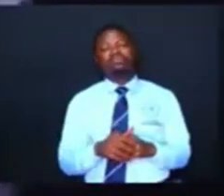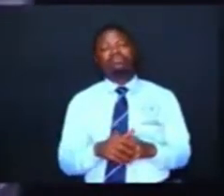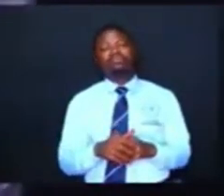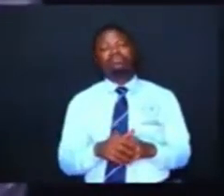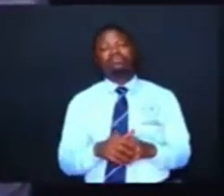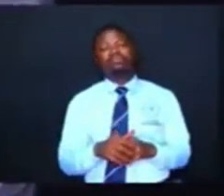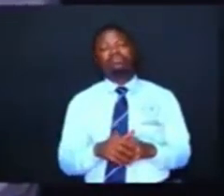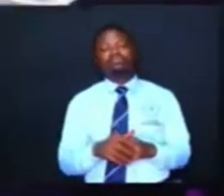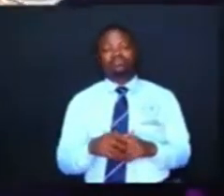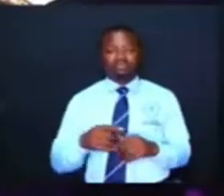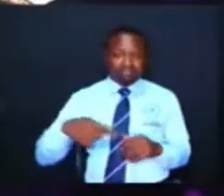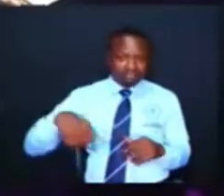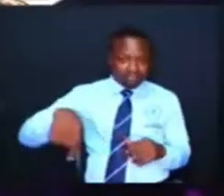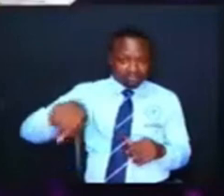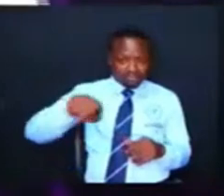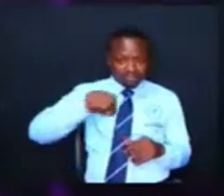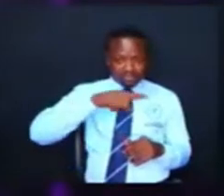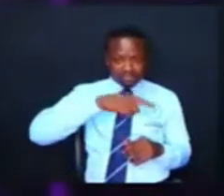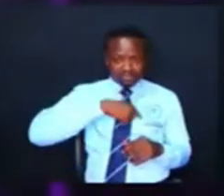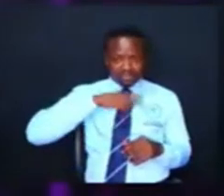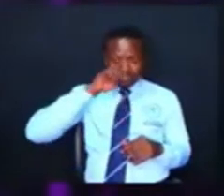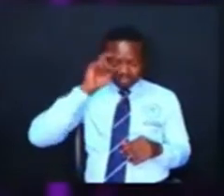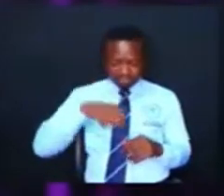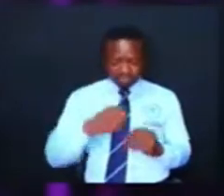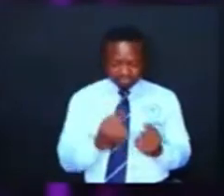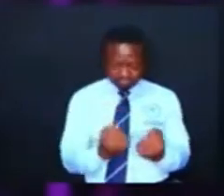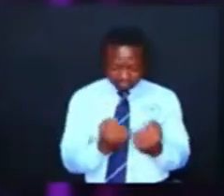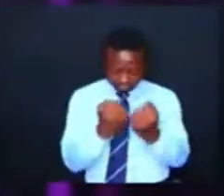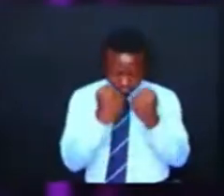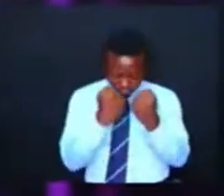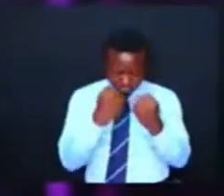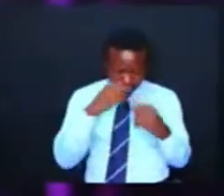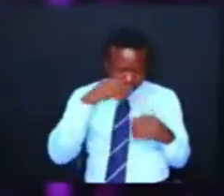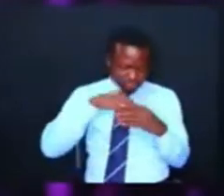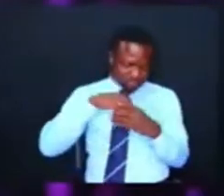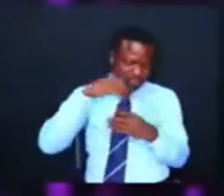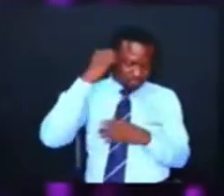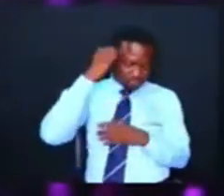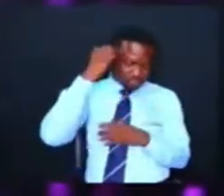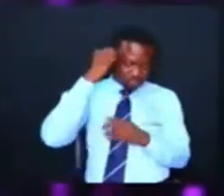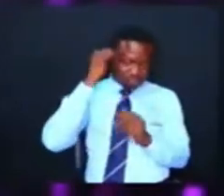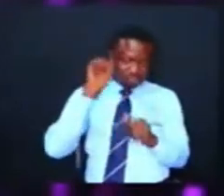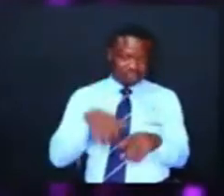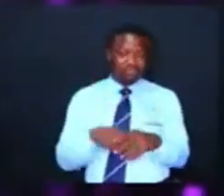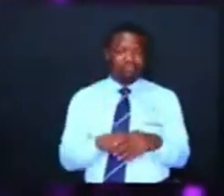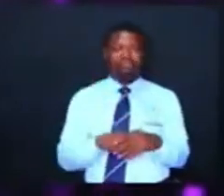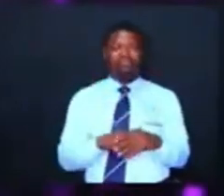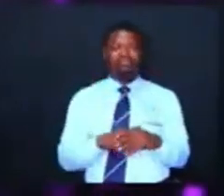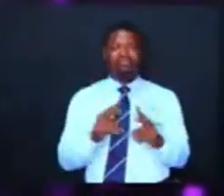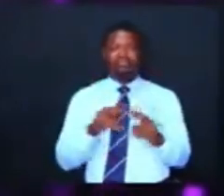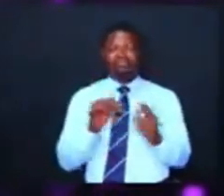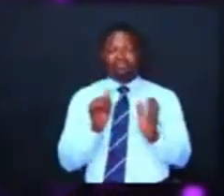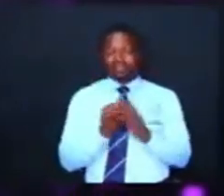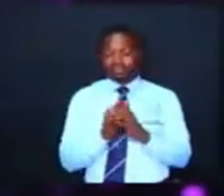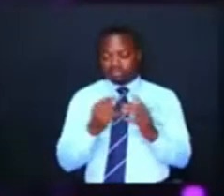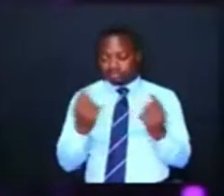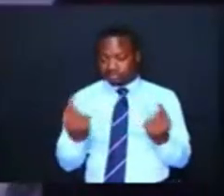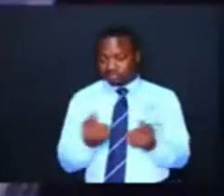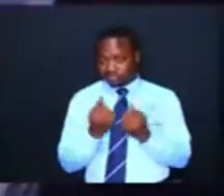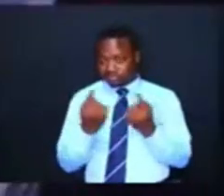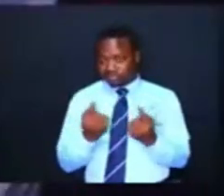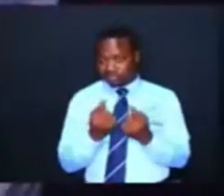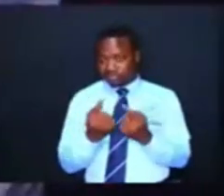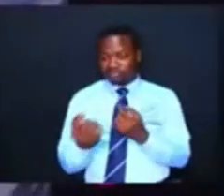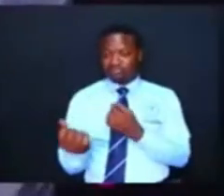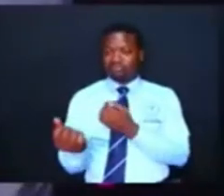fa we all need to be strong in the inner man esi nyina tumi nya ho odin emu nipa nemu so that sin will not master us na